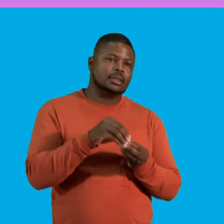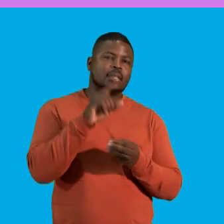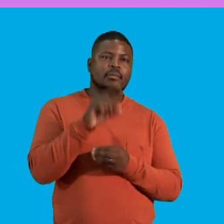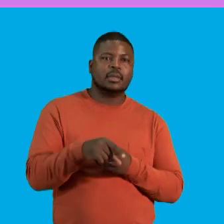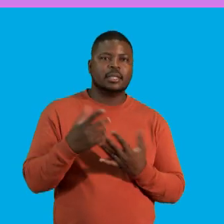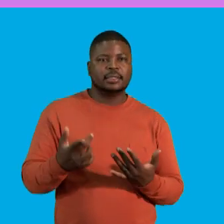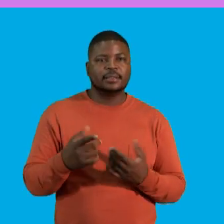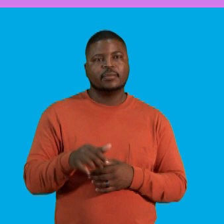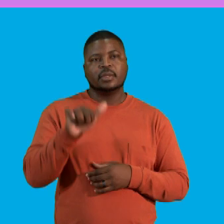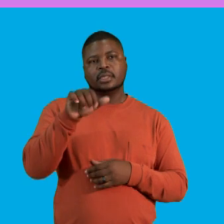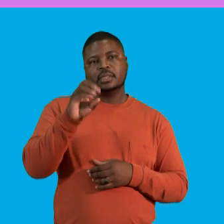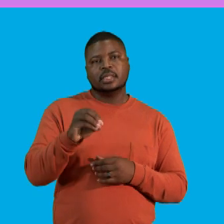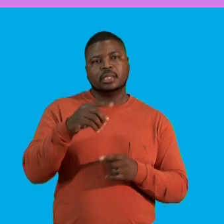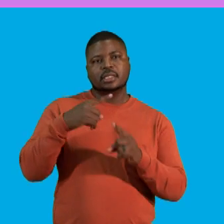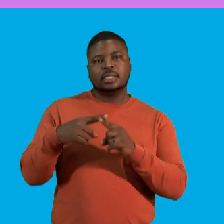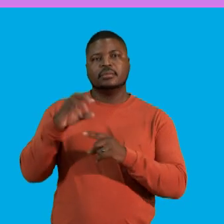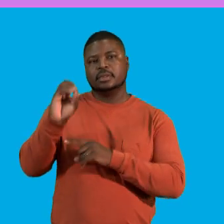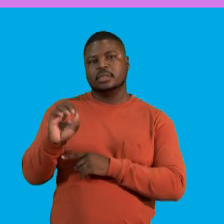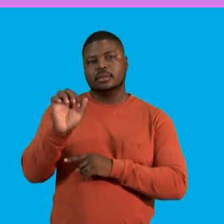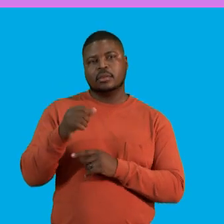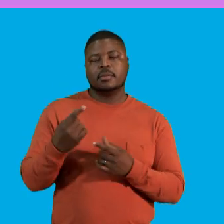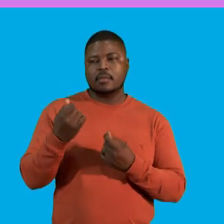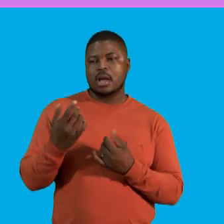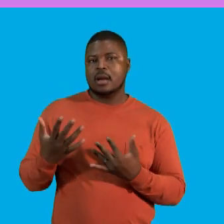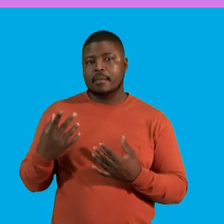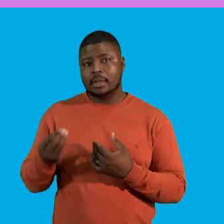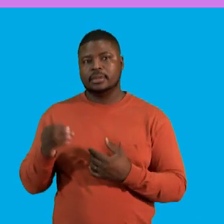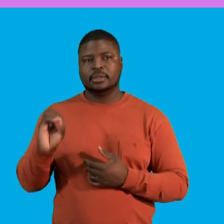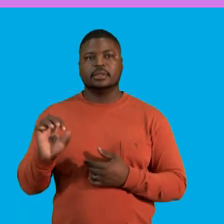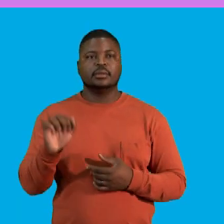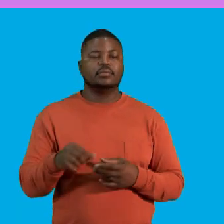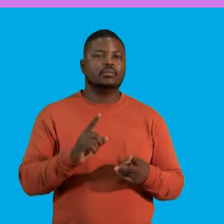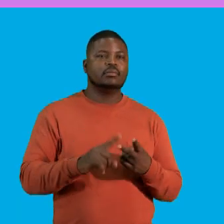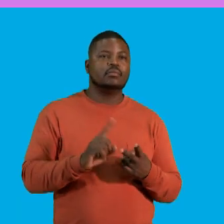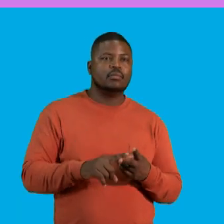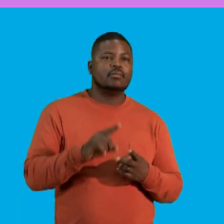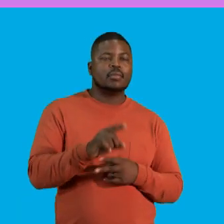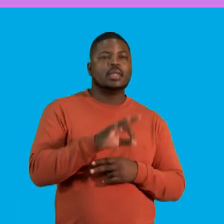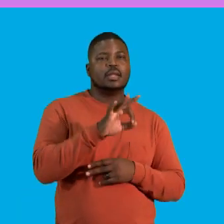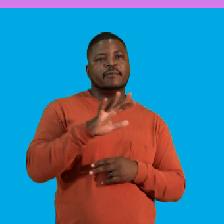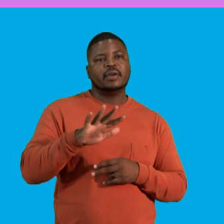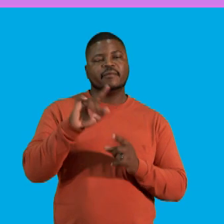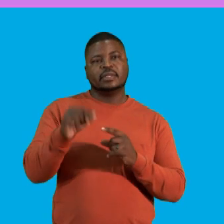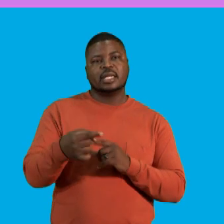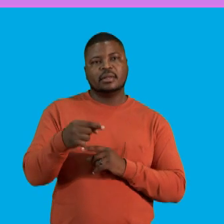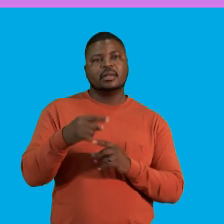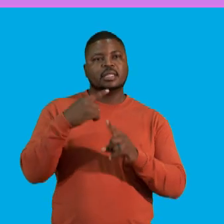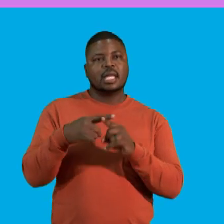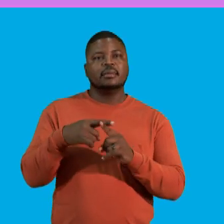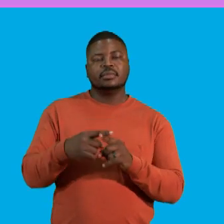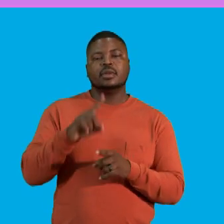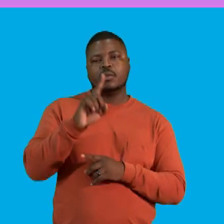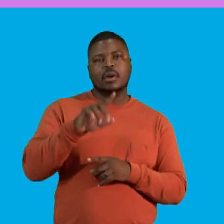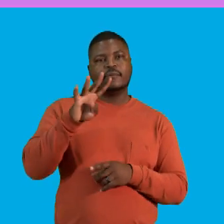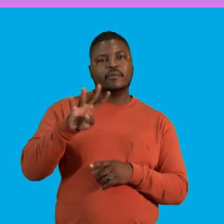do the calculation, then add. So 60 times 0 gives you 0 rands. 35 times 144 rand, 77 cents.